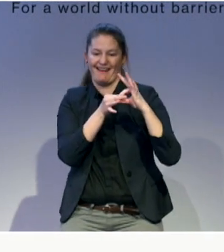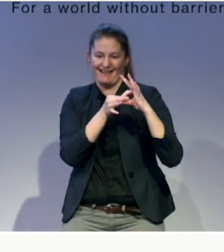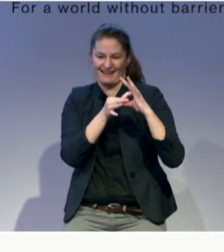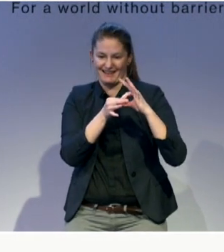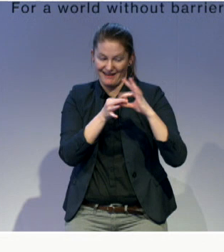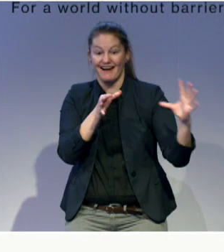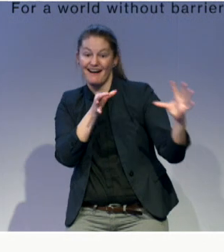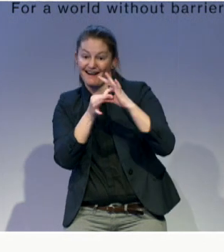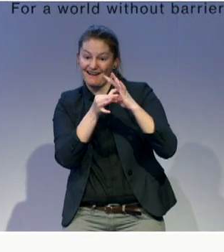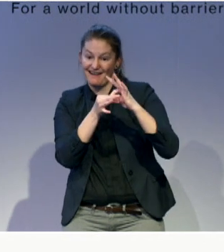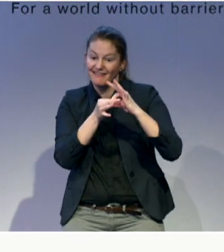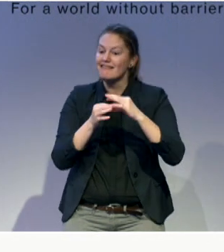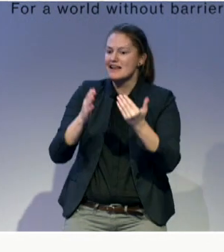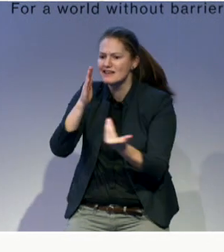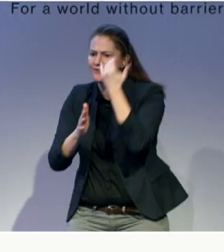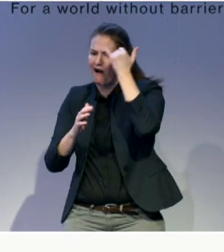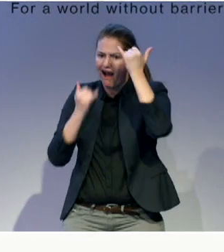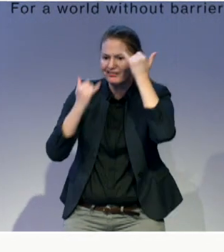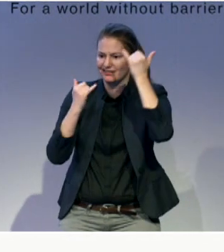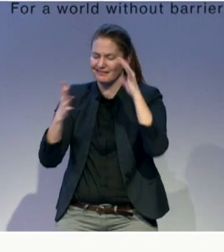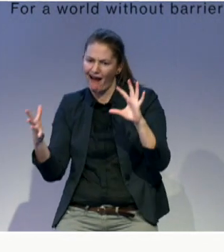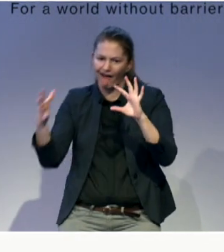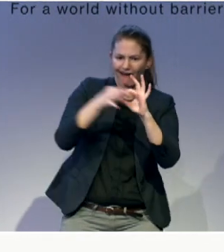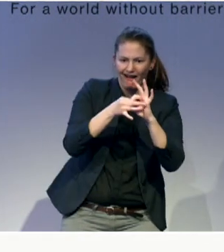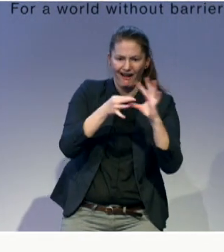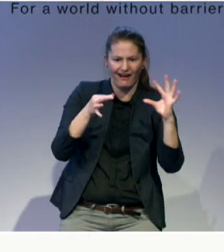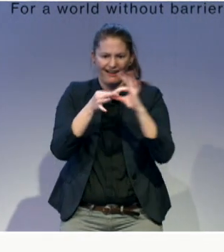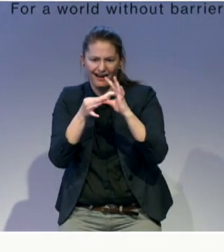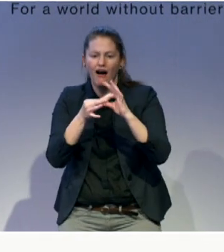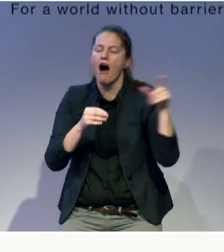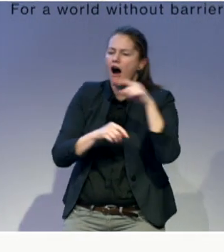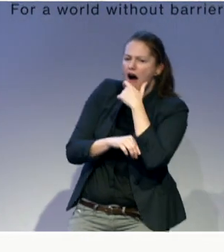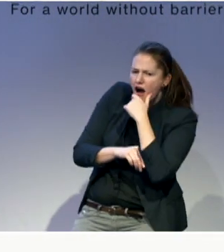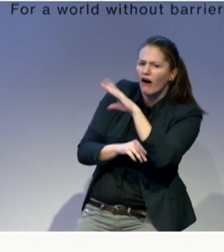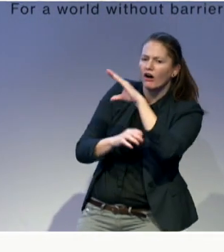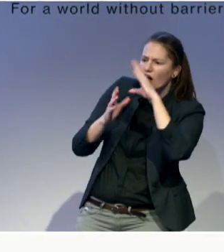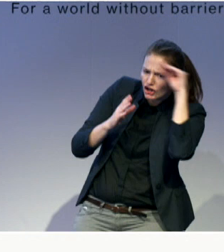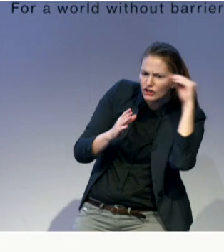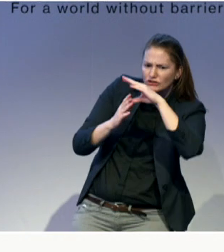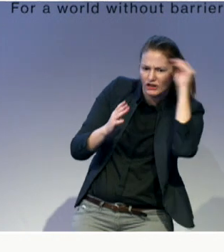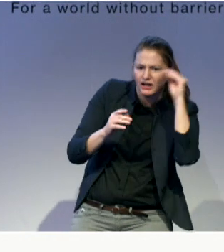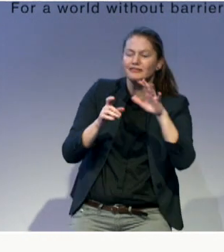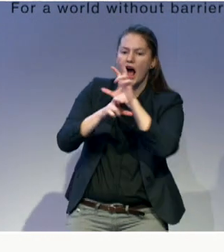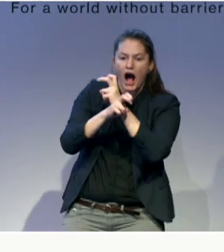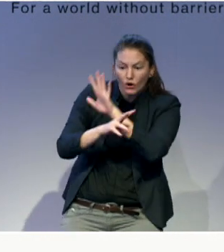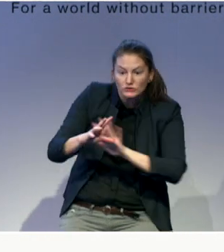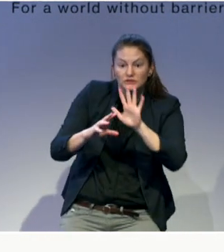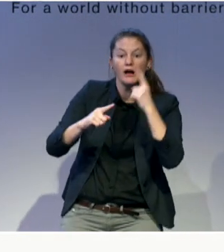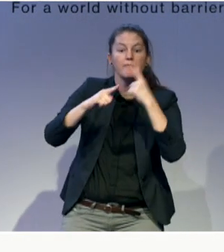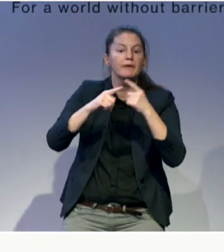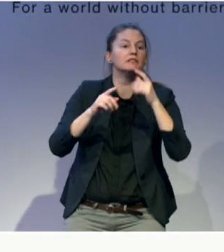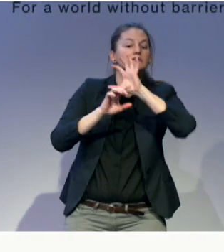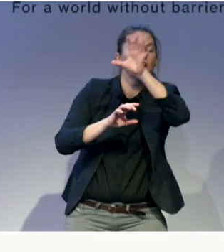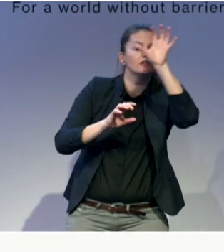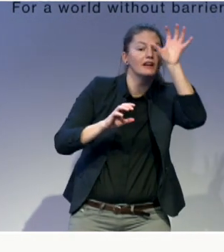and about international and national innovative practices, how to successfully employ